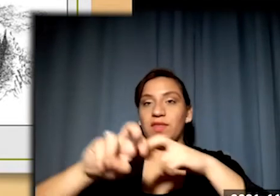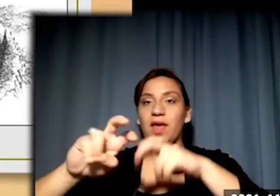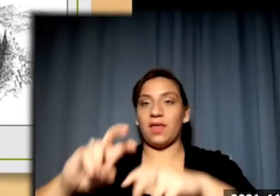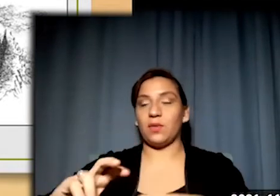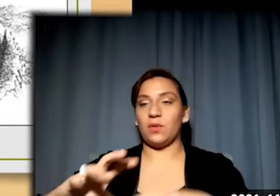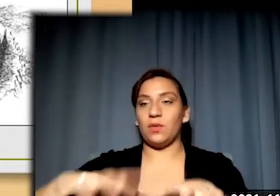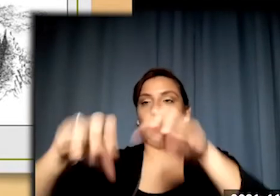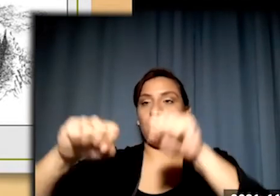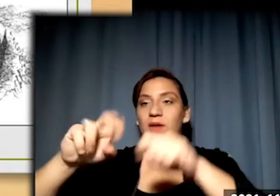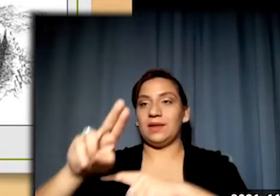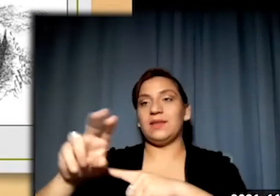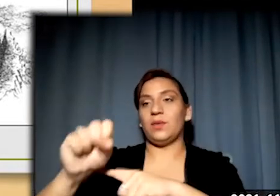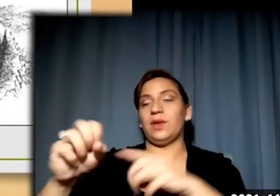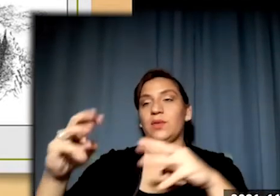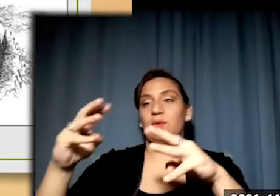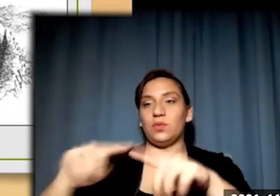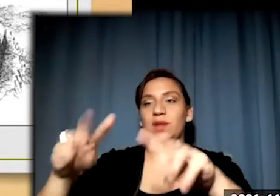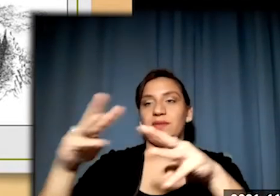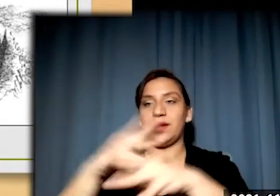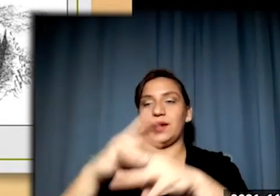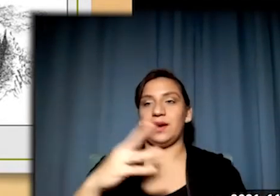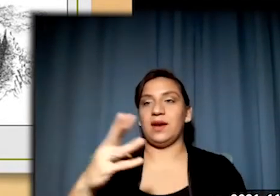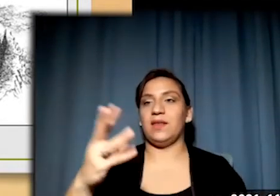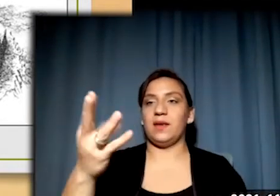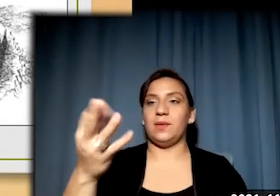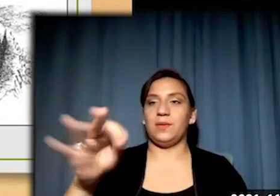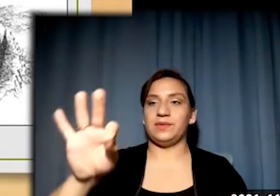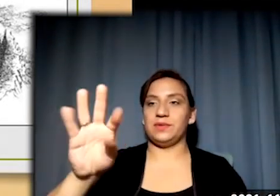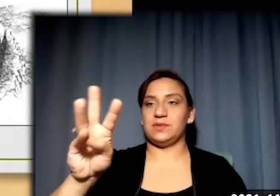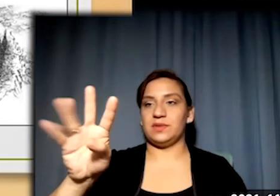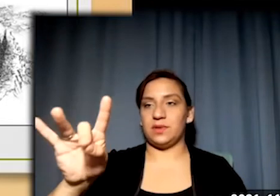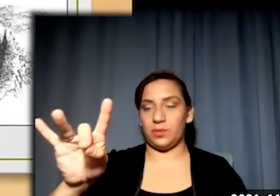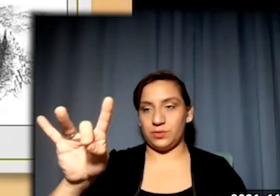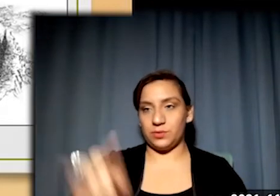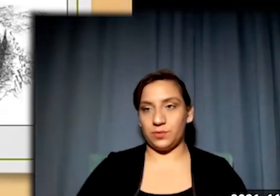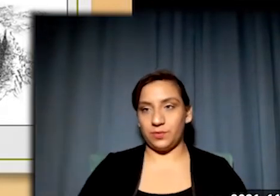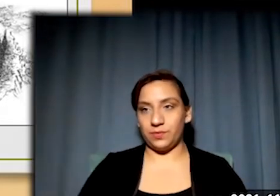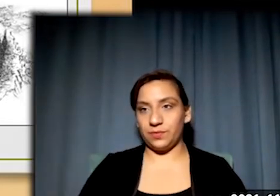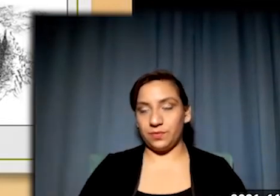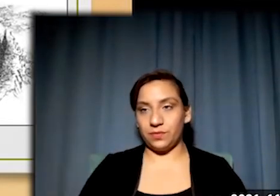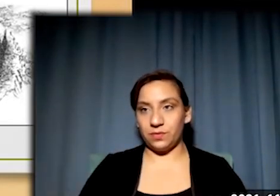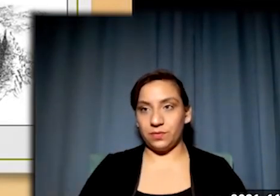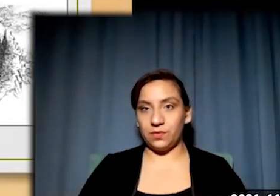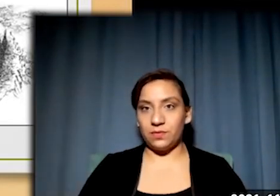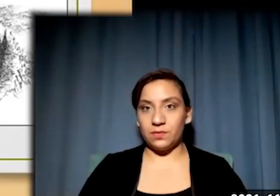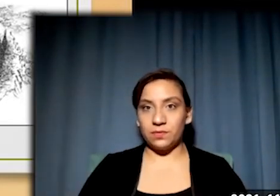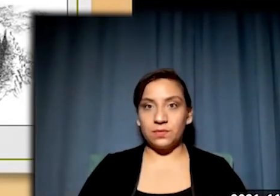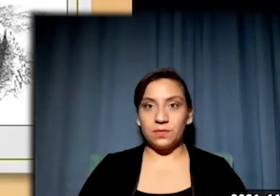first and second defensive lines became part of the San Jeronimo Naval Reservation.